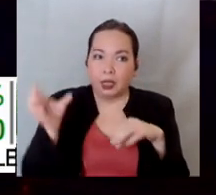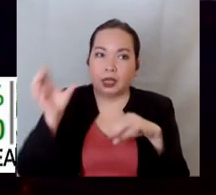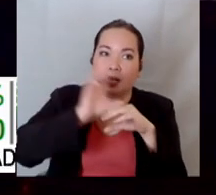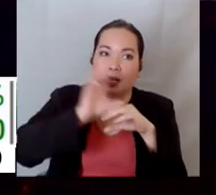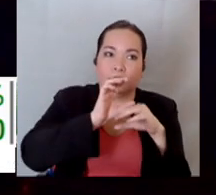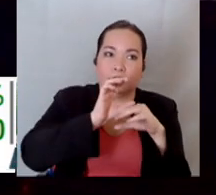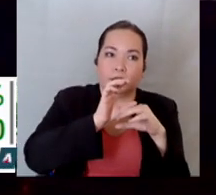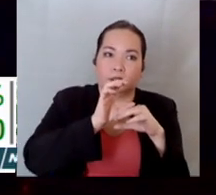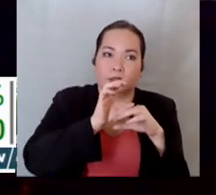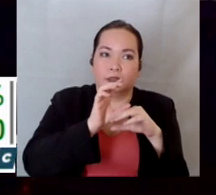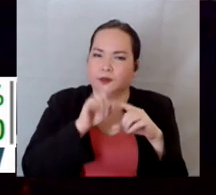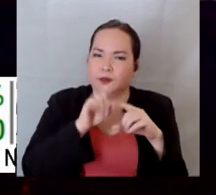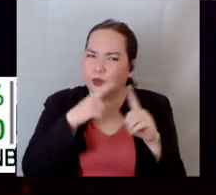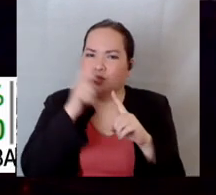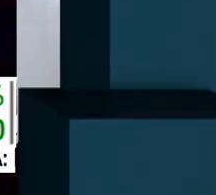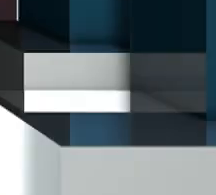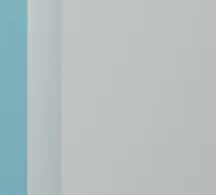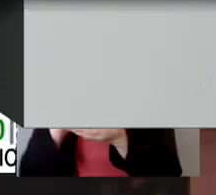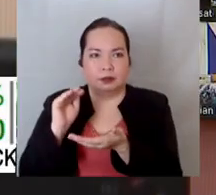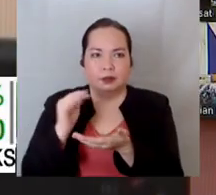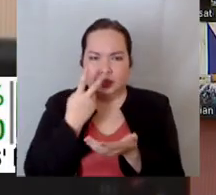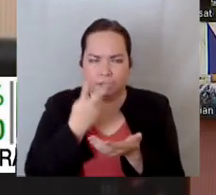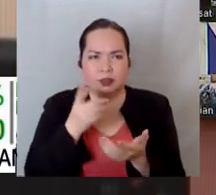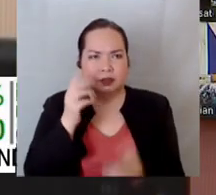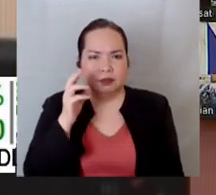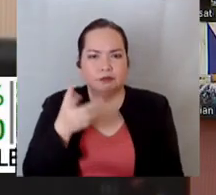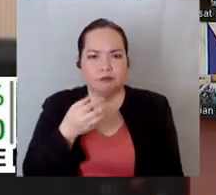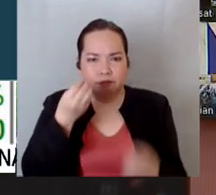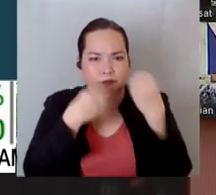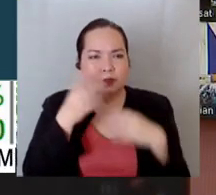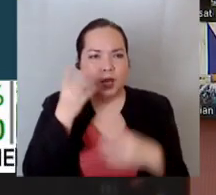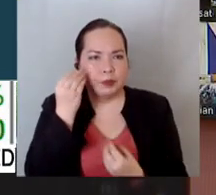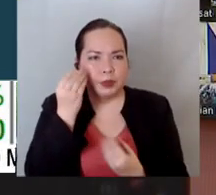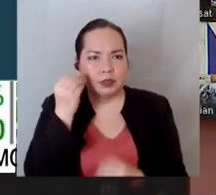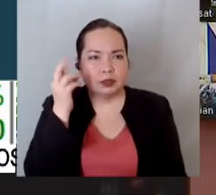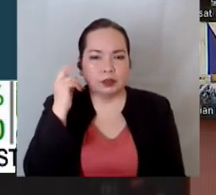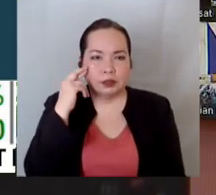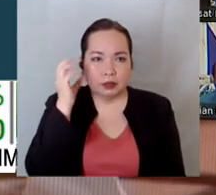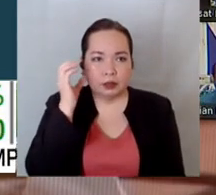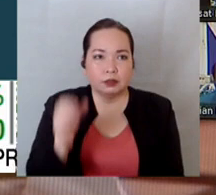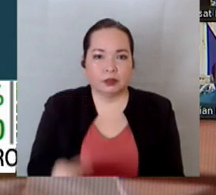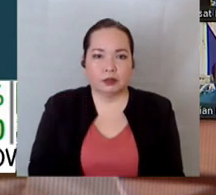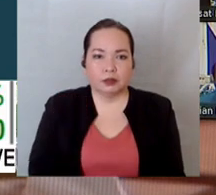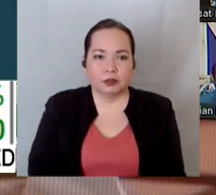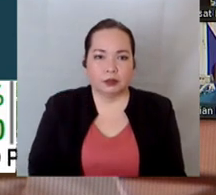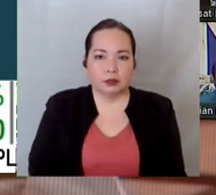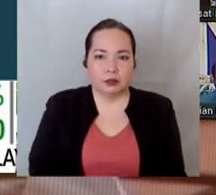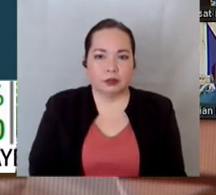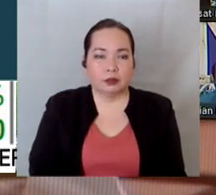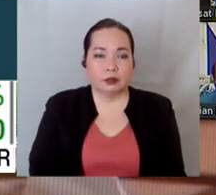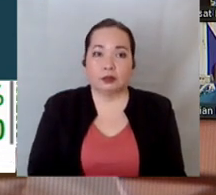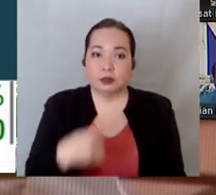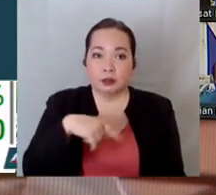less. RG Cruz tells us more. Former Department of Information and Communication Technology Undersecretary Eliseo